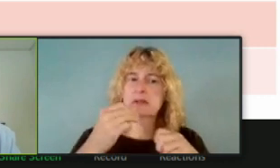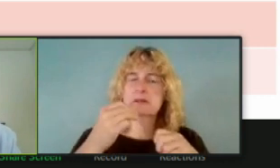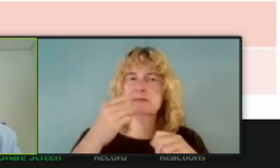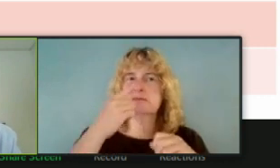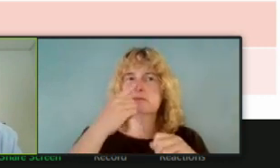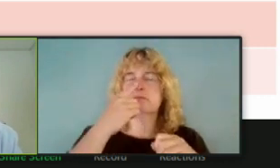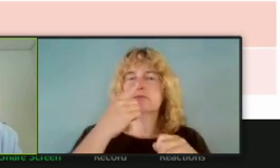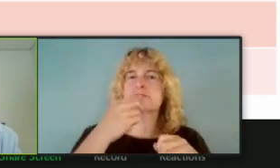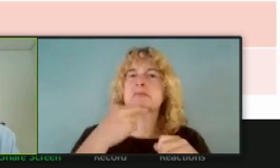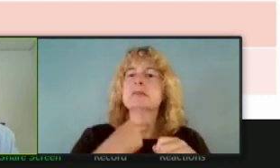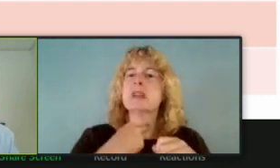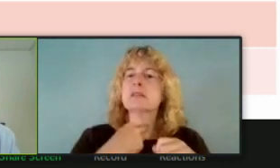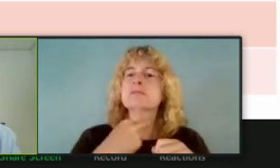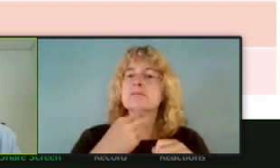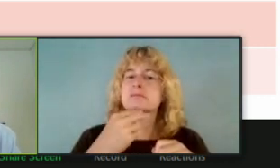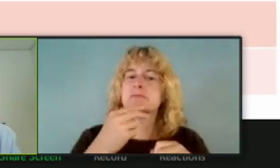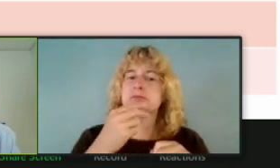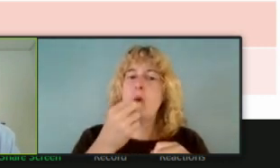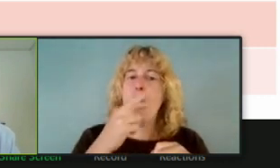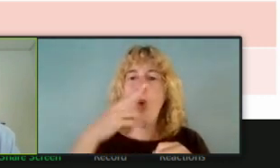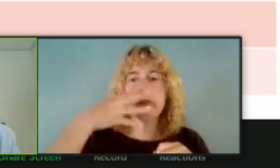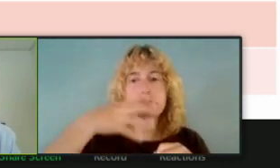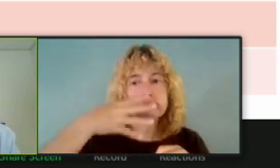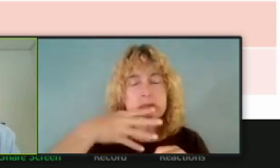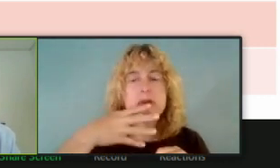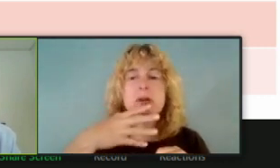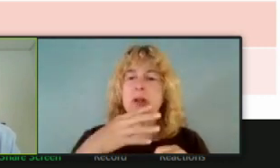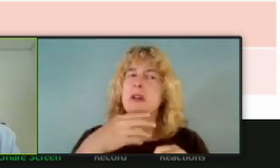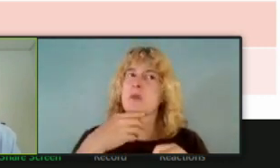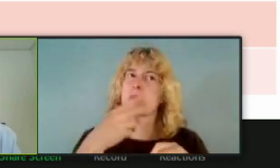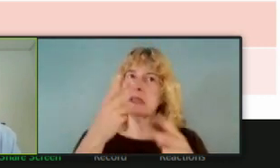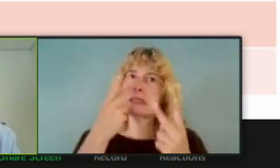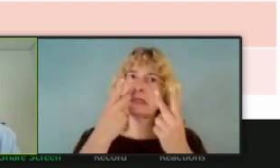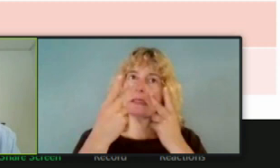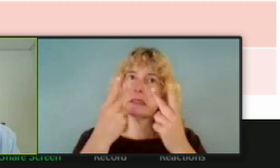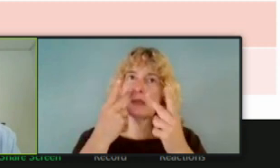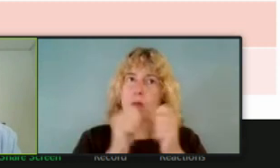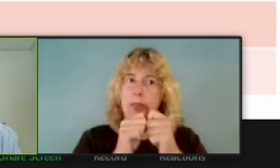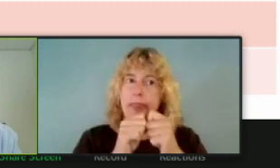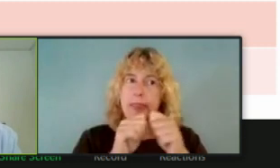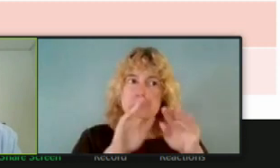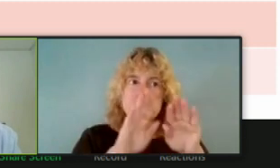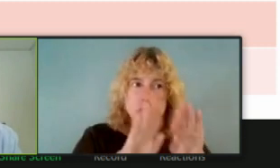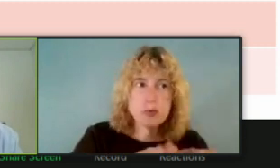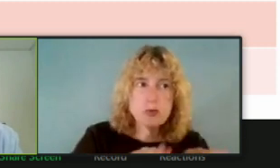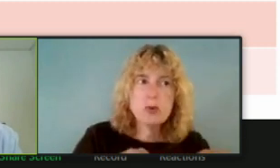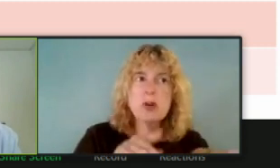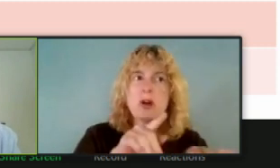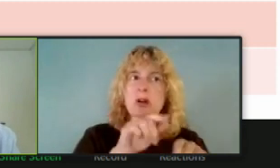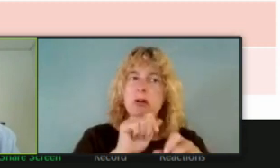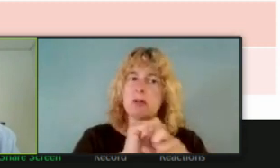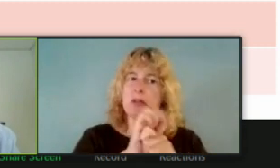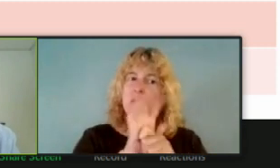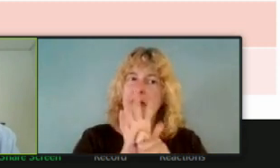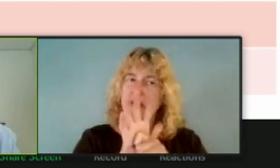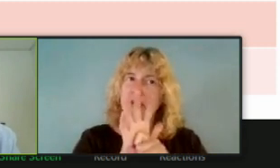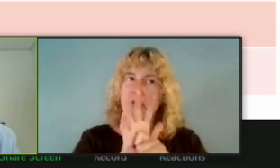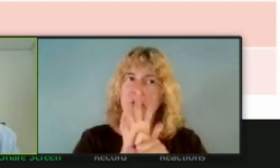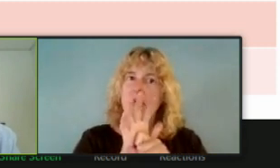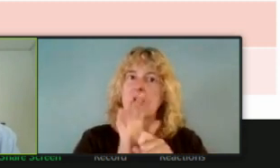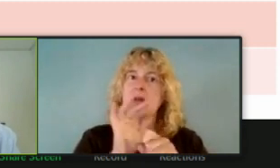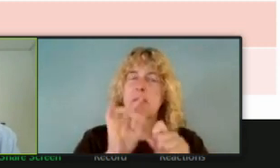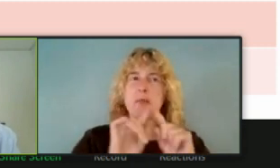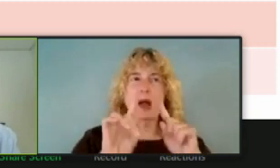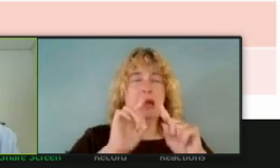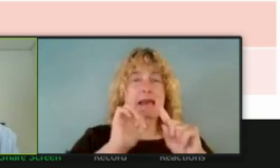common features we thought we were going to be seeing with COVID-19 cases in pediatrics, but it was kind of surprising how varied it